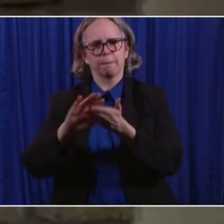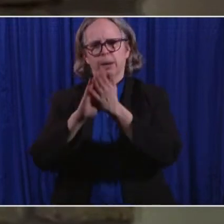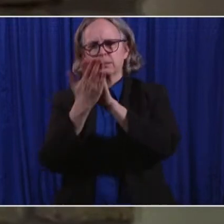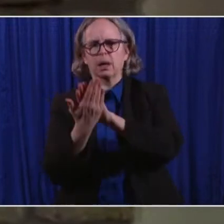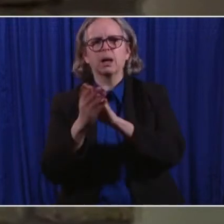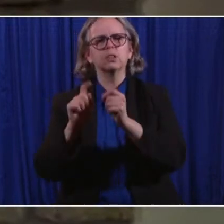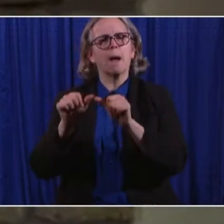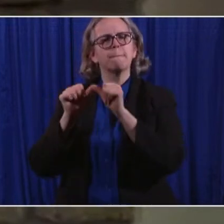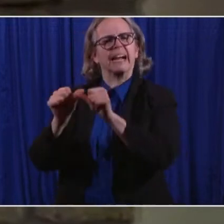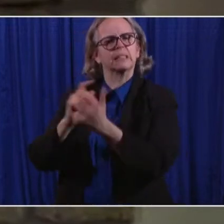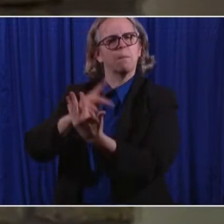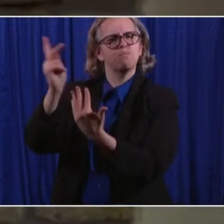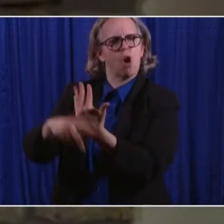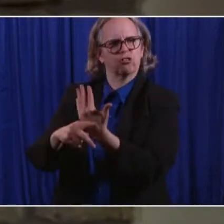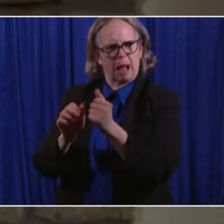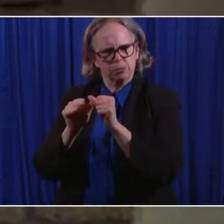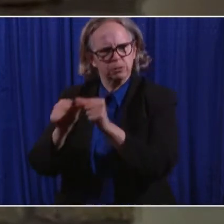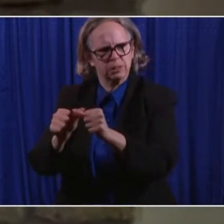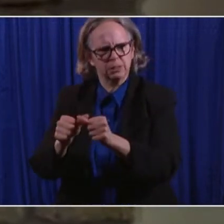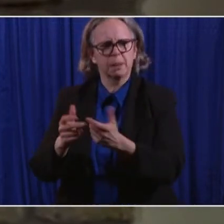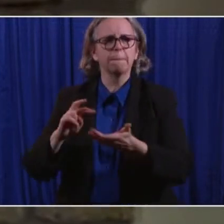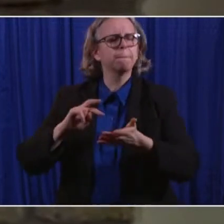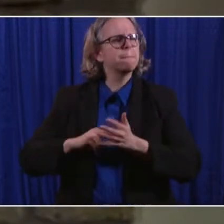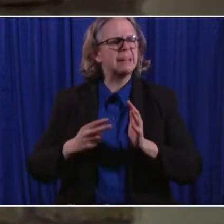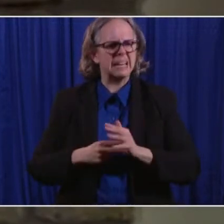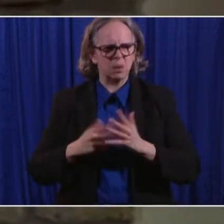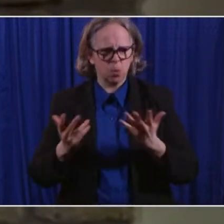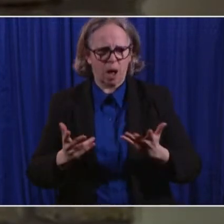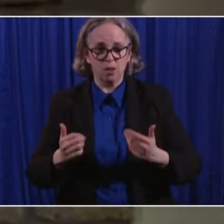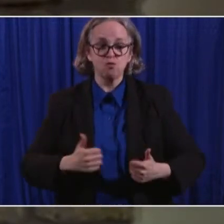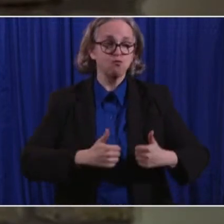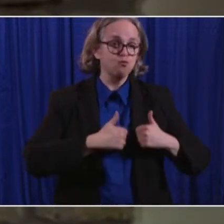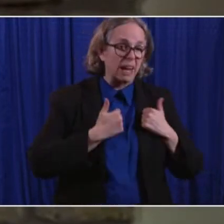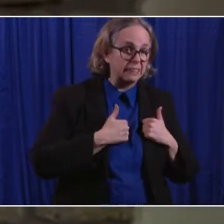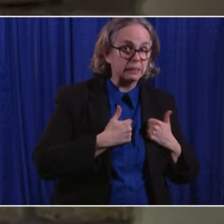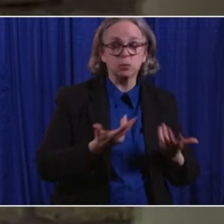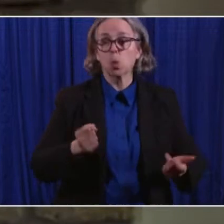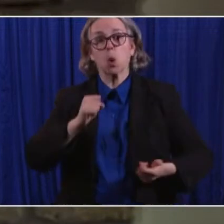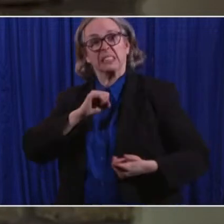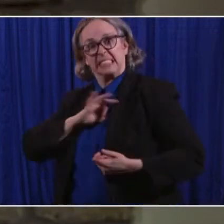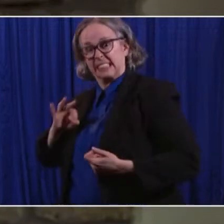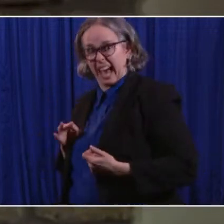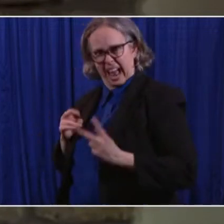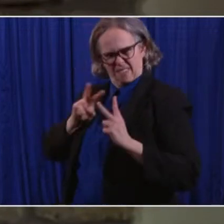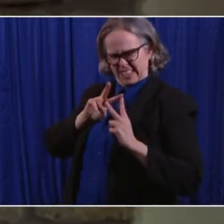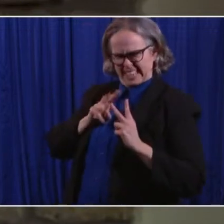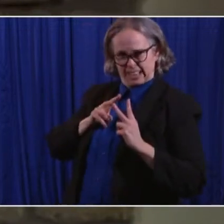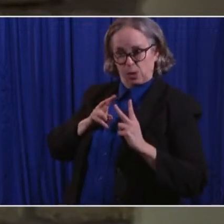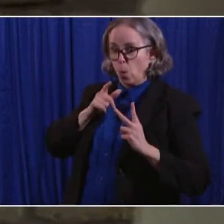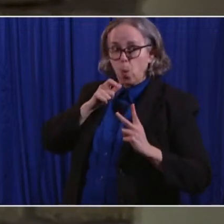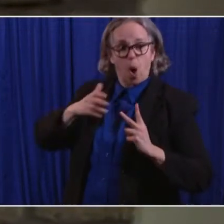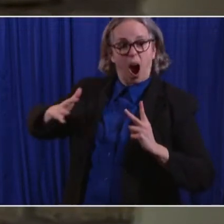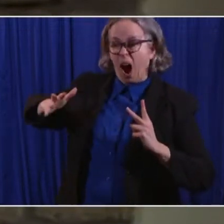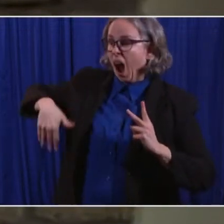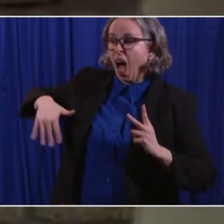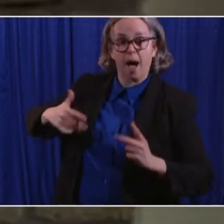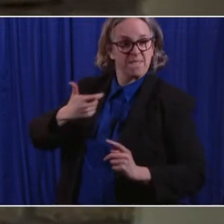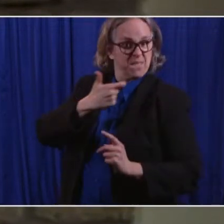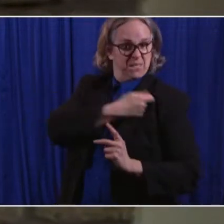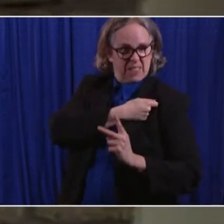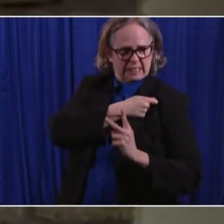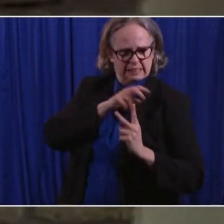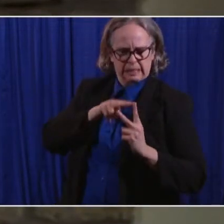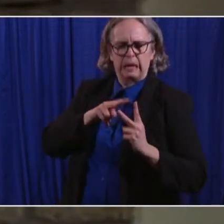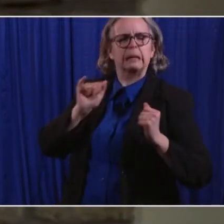previously declined getting a vaccine, they're going to have another chance. They'll have continuous chances to